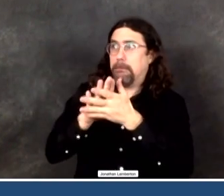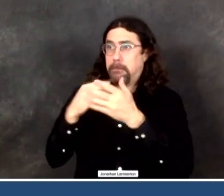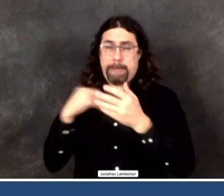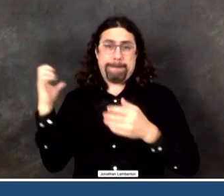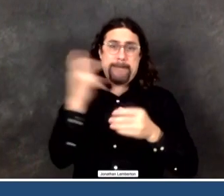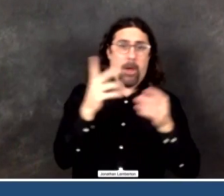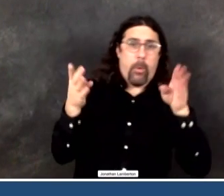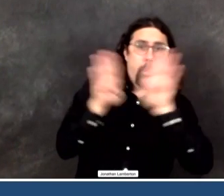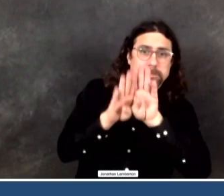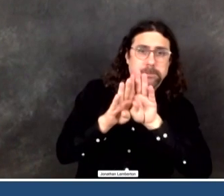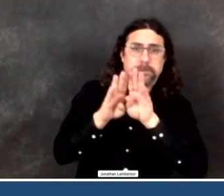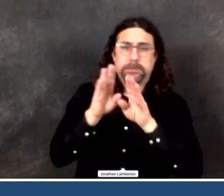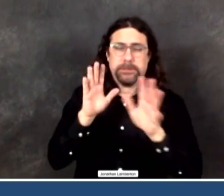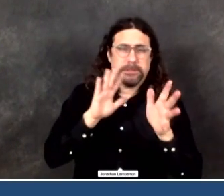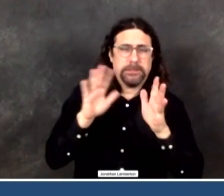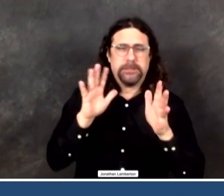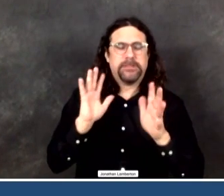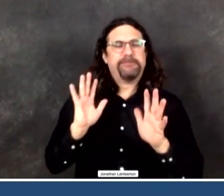a lot of trauma here.